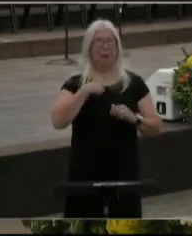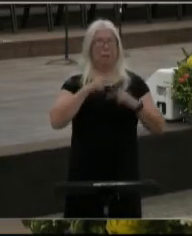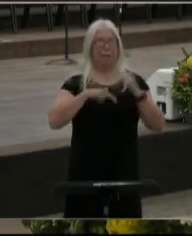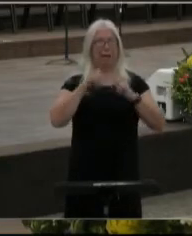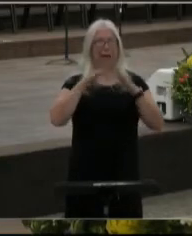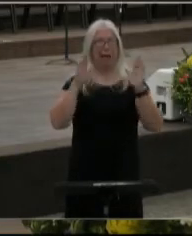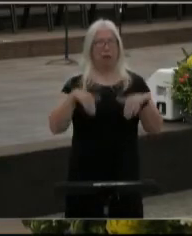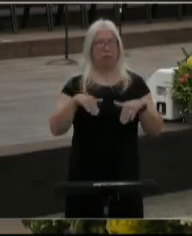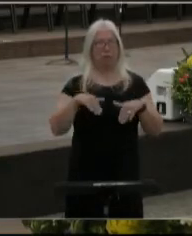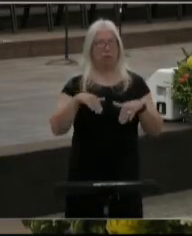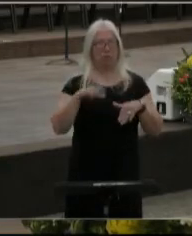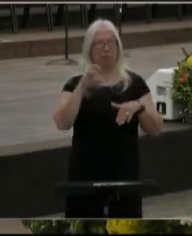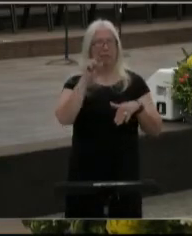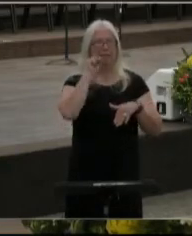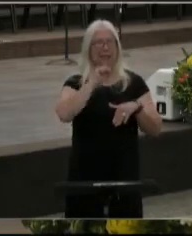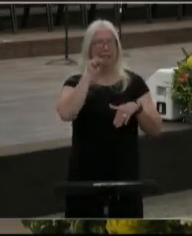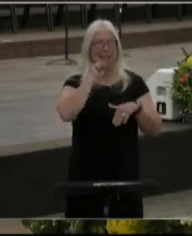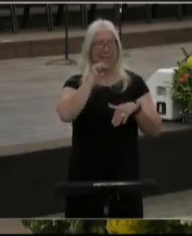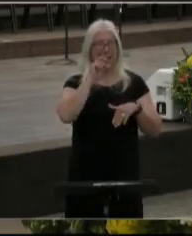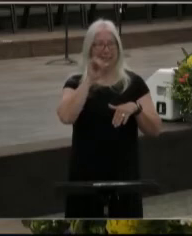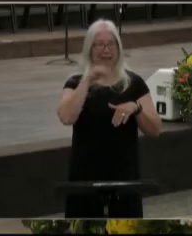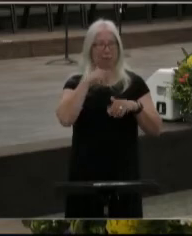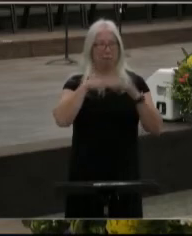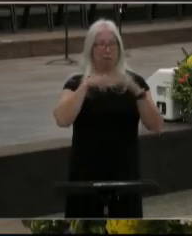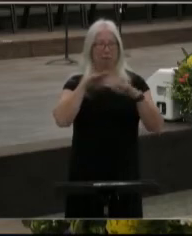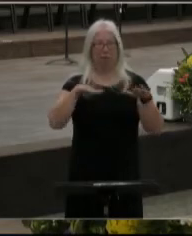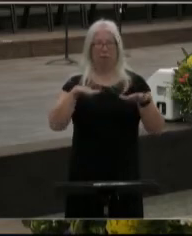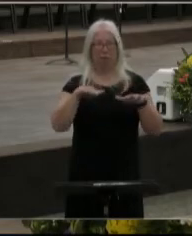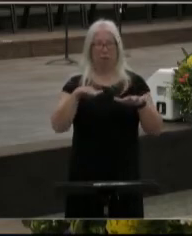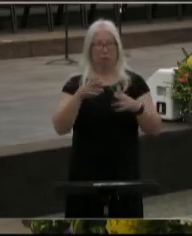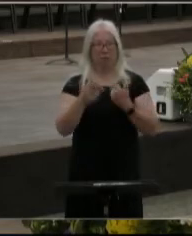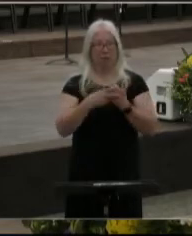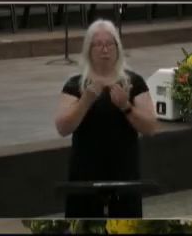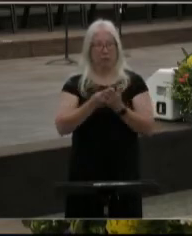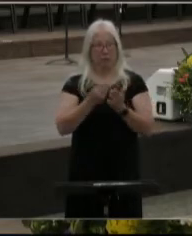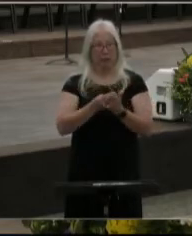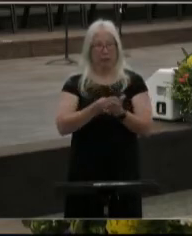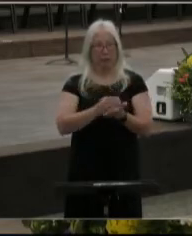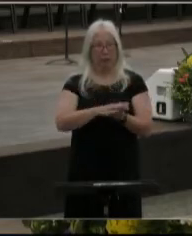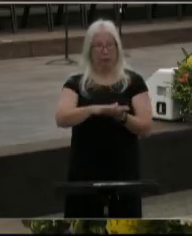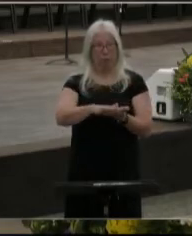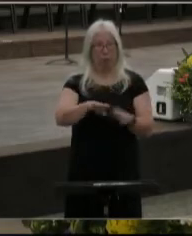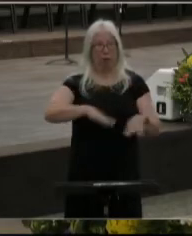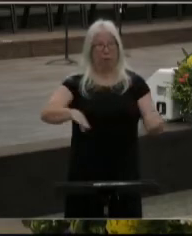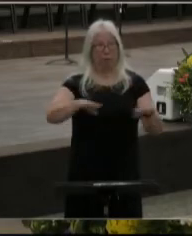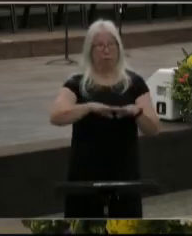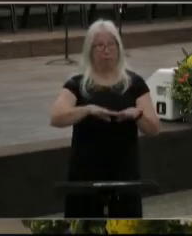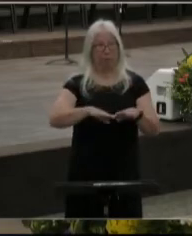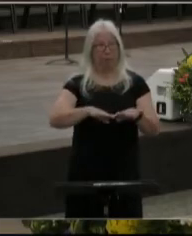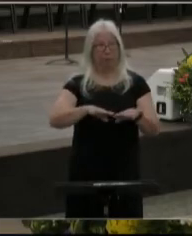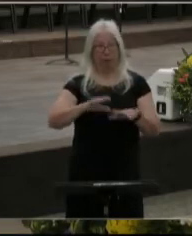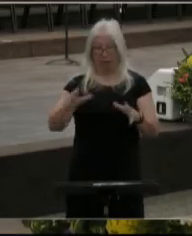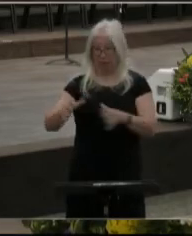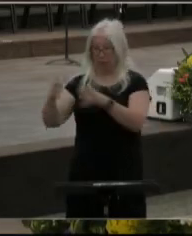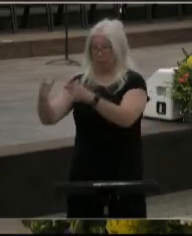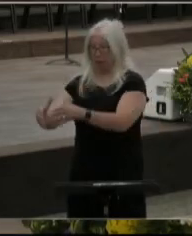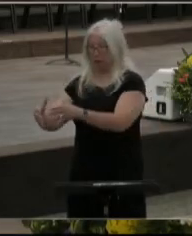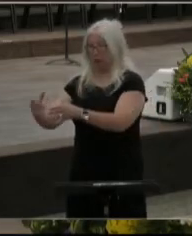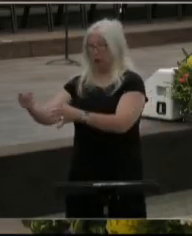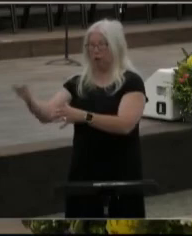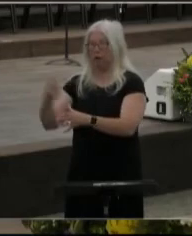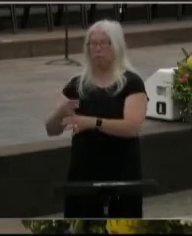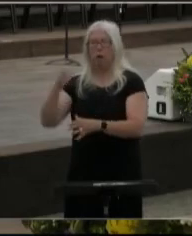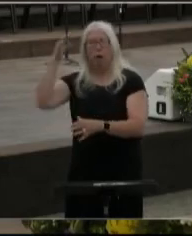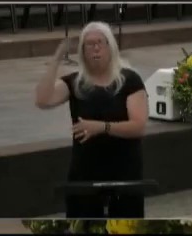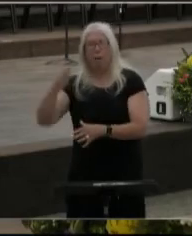Valdosta. Saved a little bit of money for some flooring she wanted. Nothing extravagant, good gravy. It's just floor. And I set it aside. Somebody came to me in church.